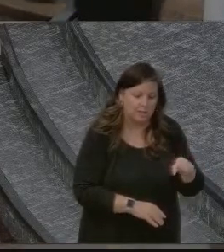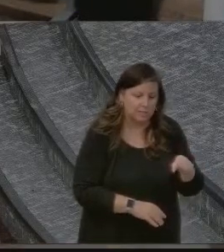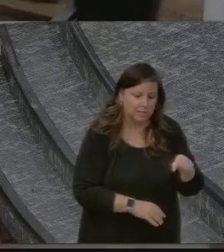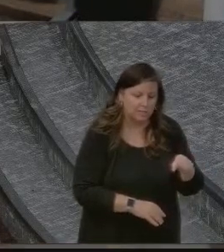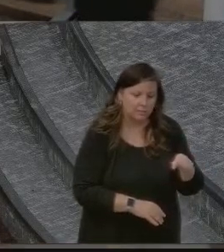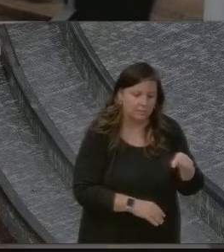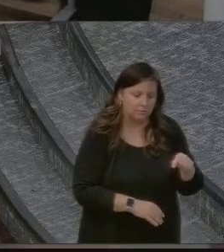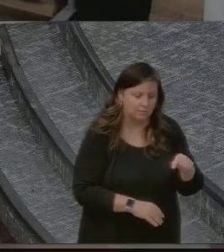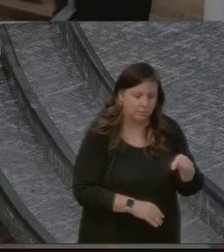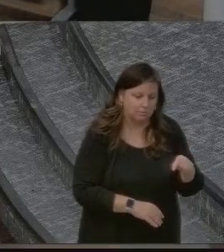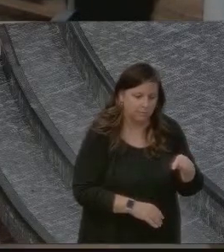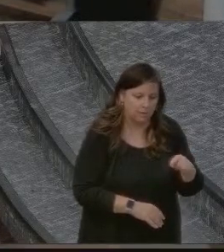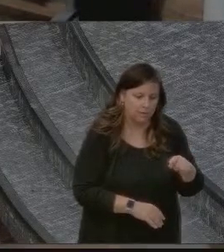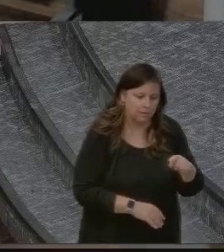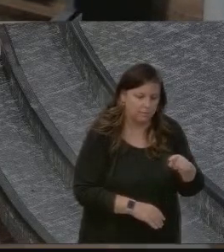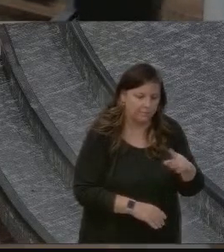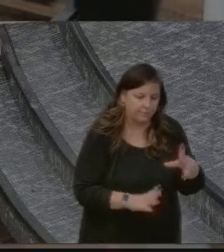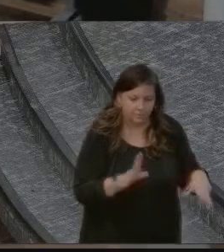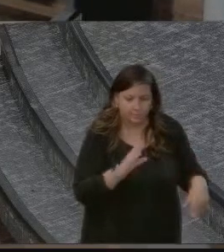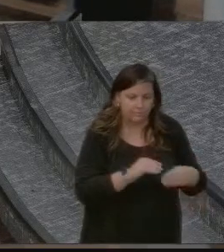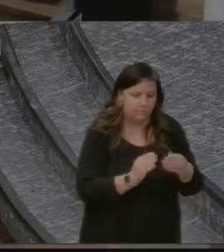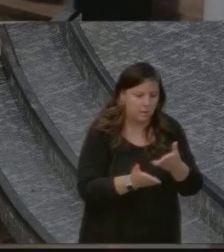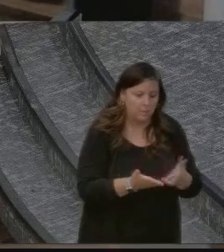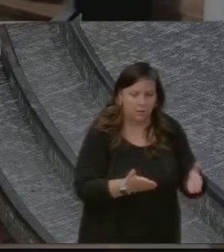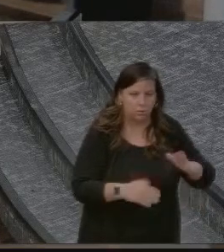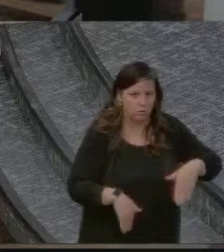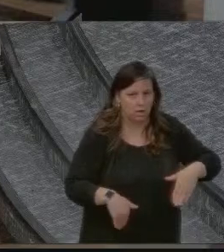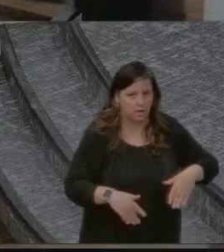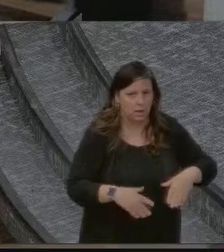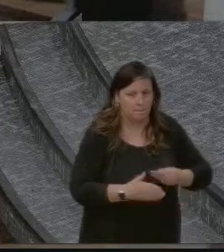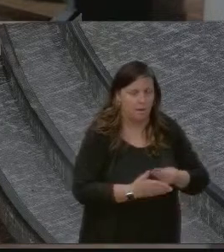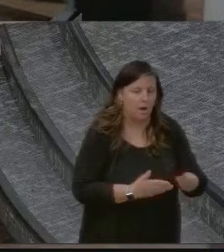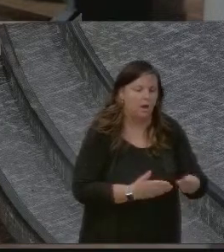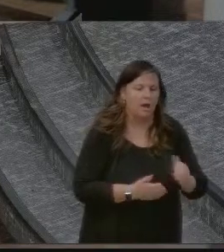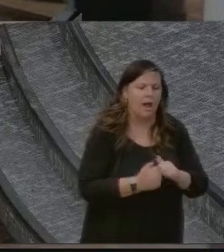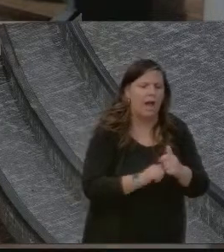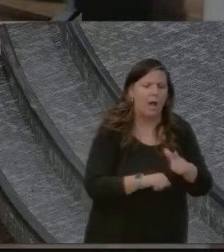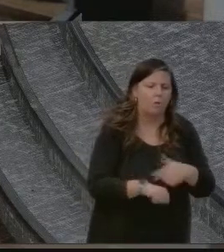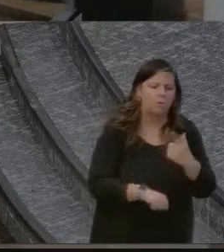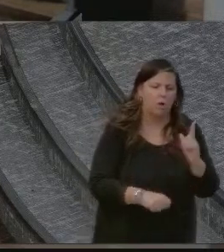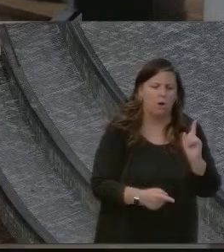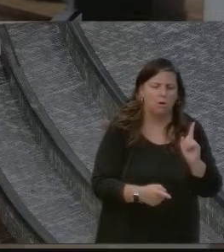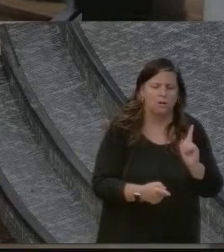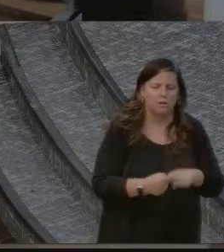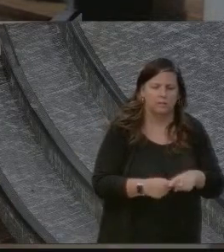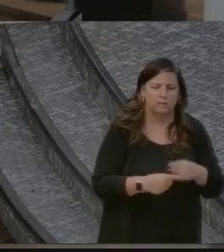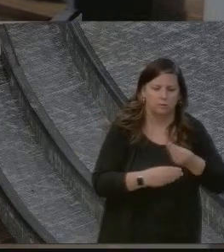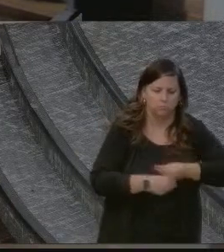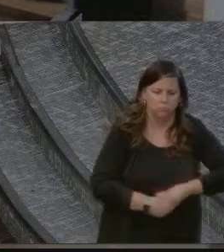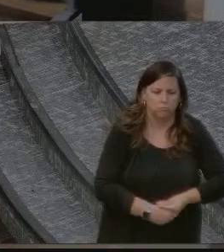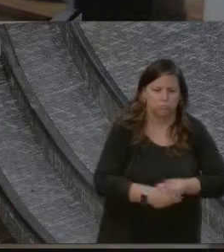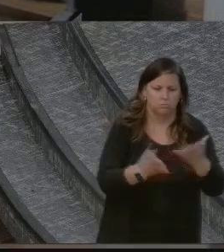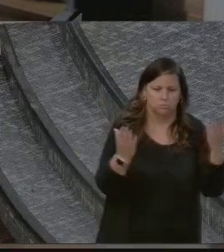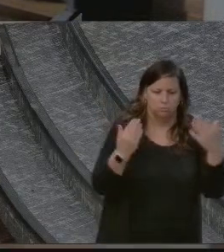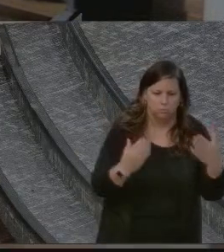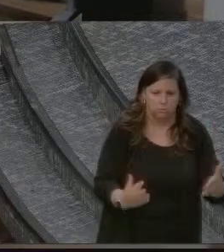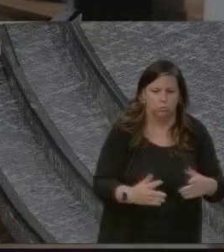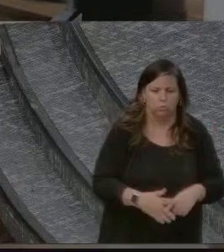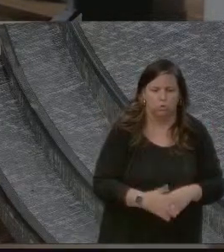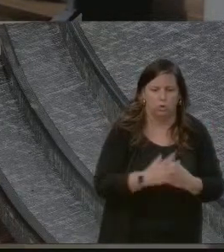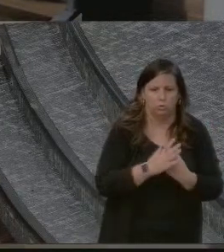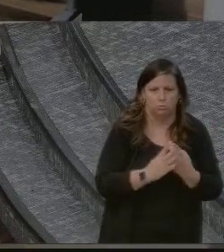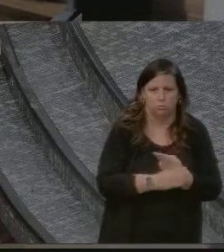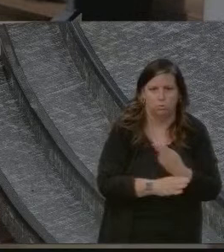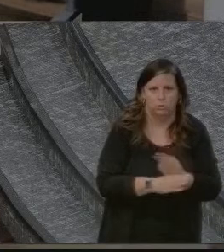all of these additional materials until it's approved. And then how long is the rollout after it gets approved? I am